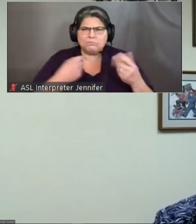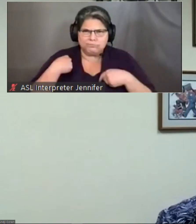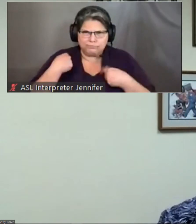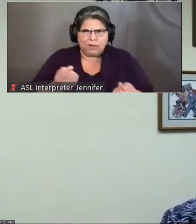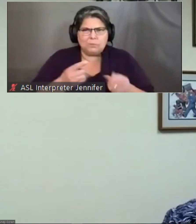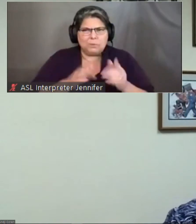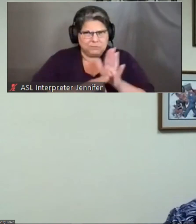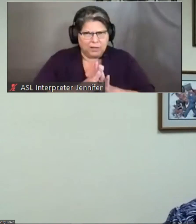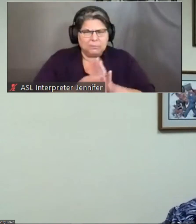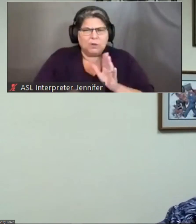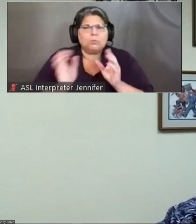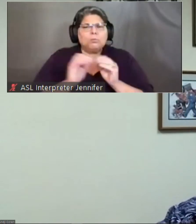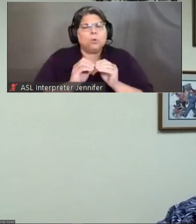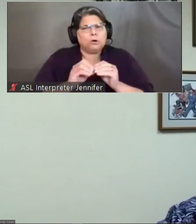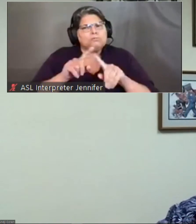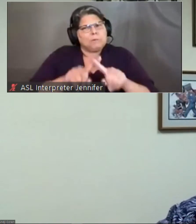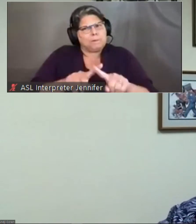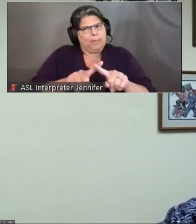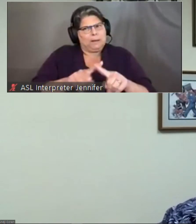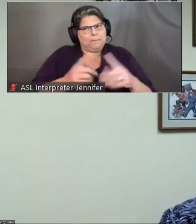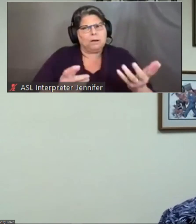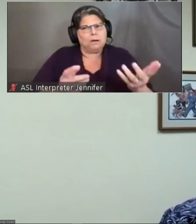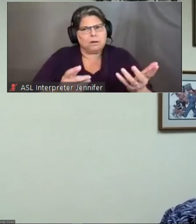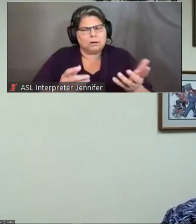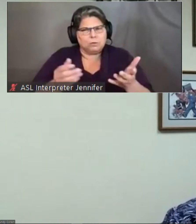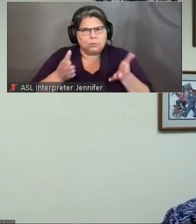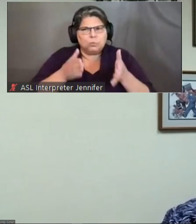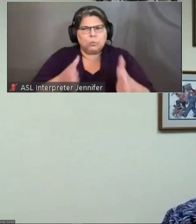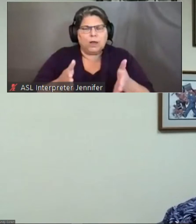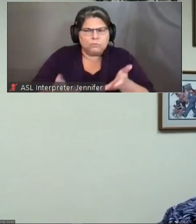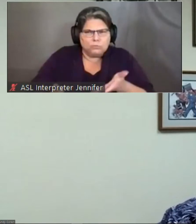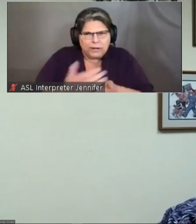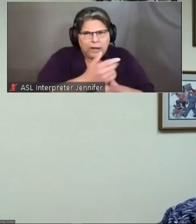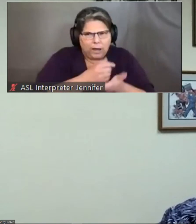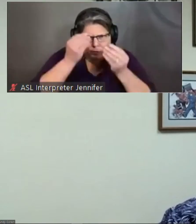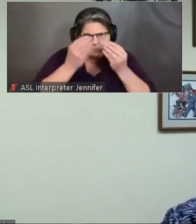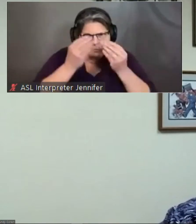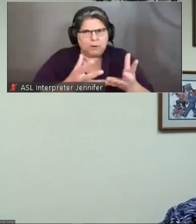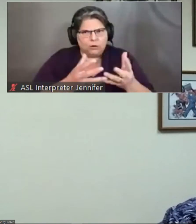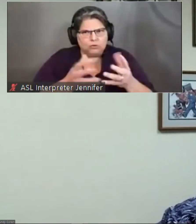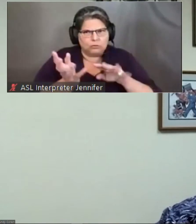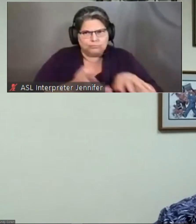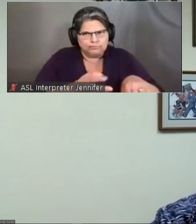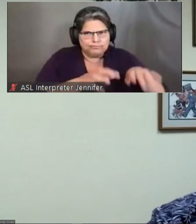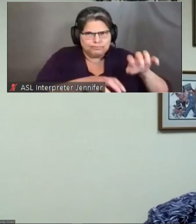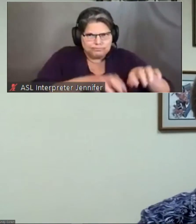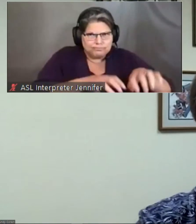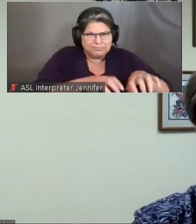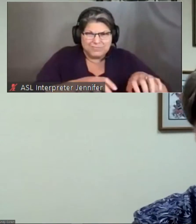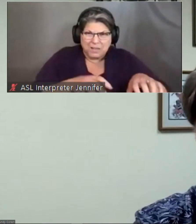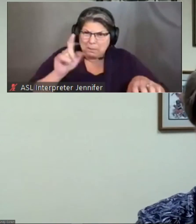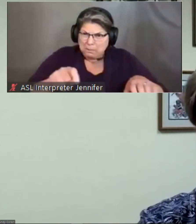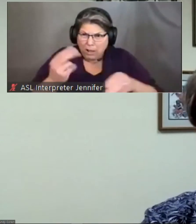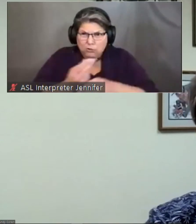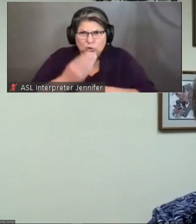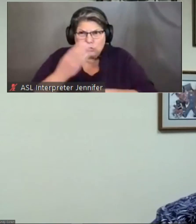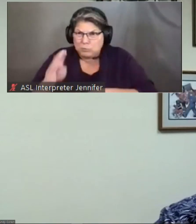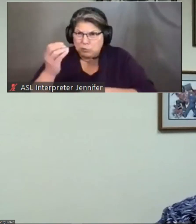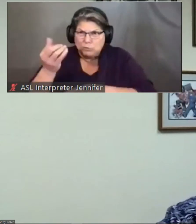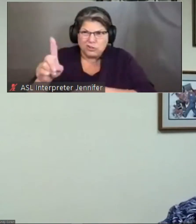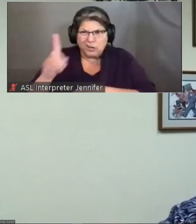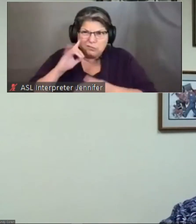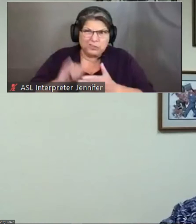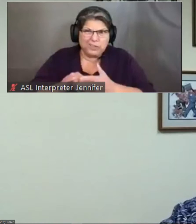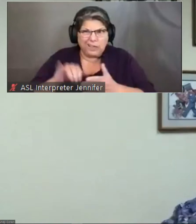a much more reliable database and data gathering system. Whether Blue Shield was necessary for that or was the motivation that we